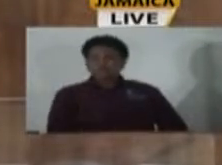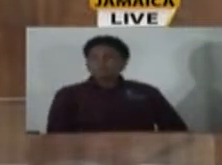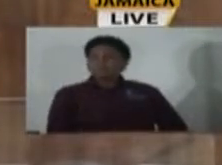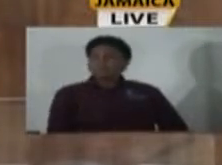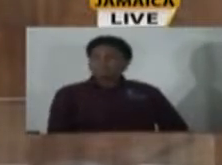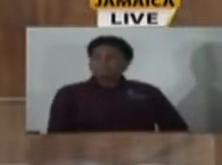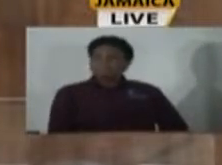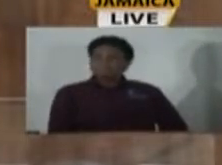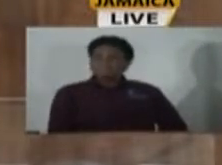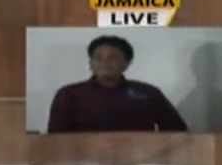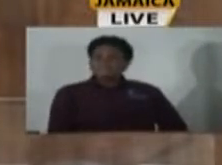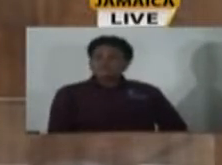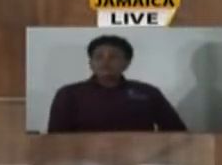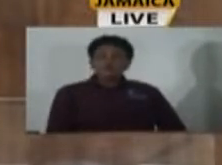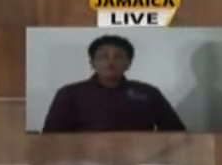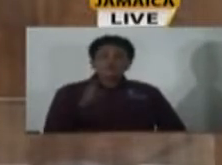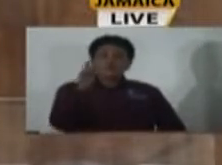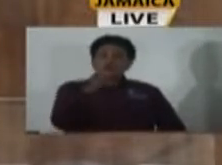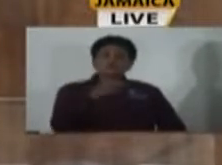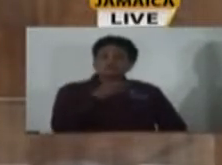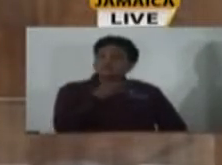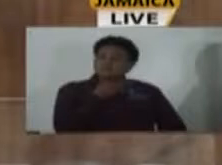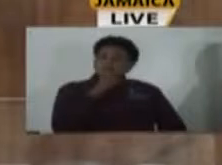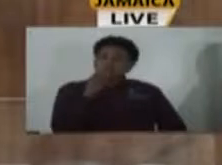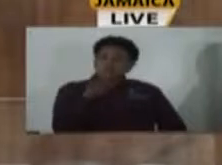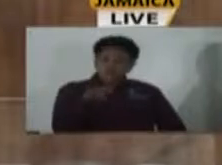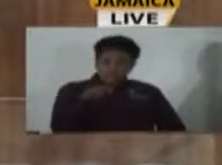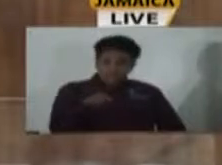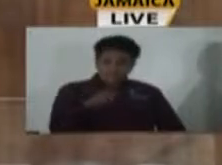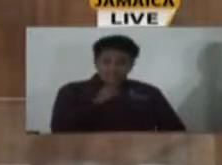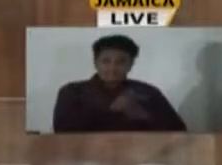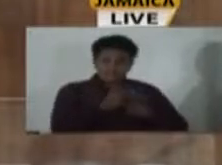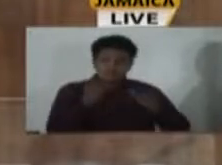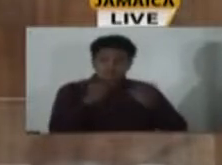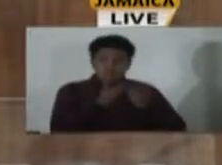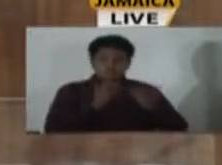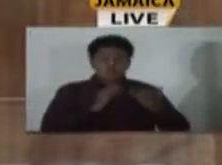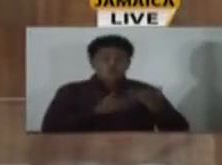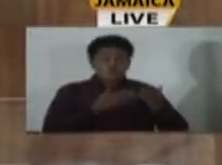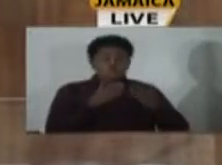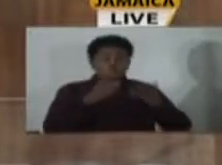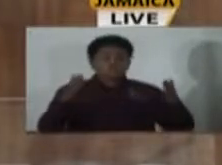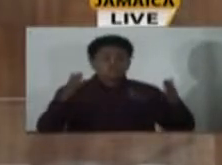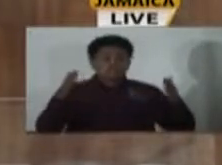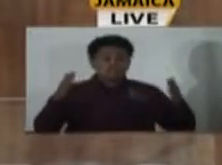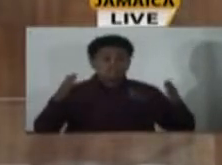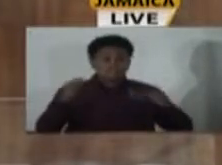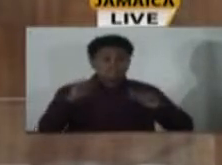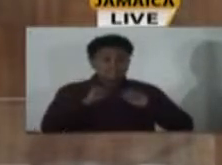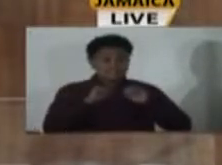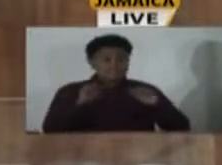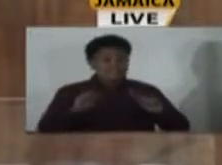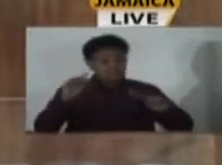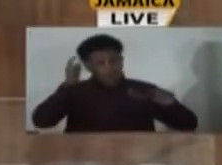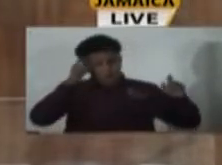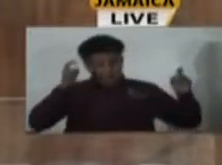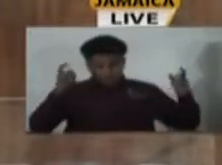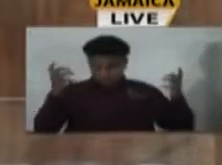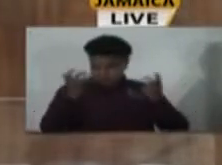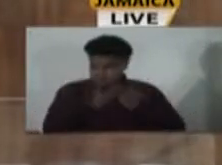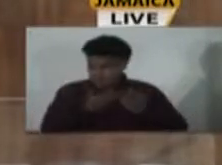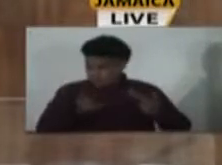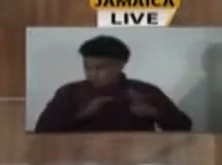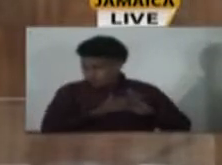And the question really is this in keeping with our general democratic system of governance, that the